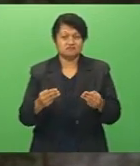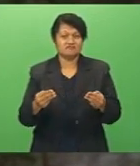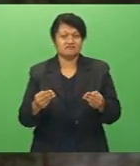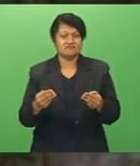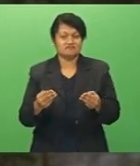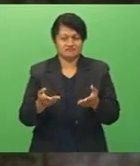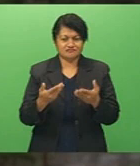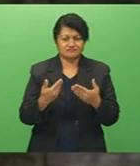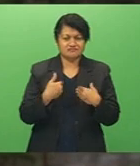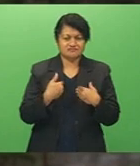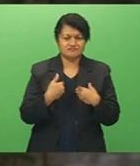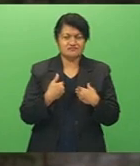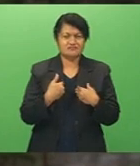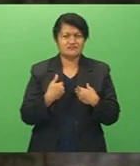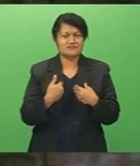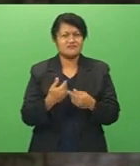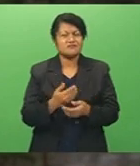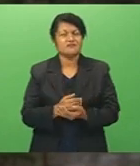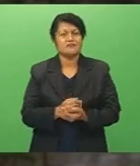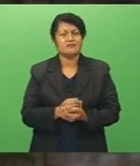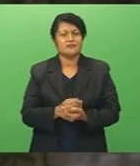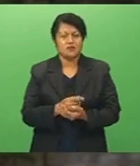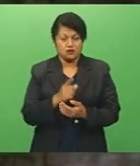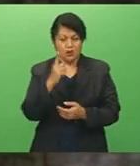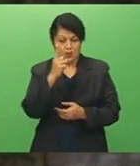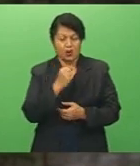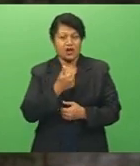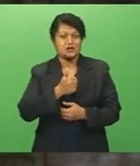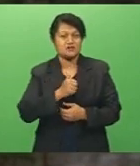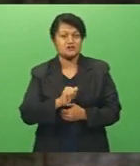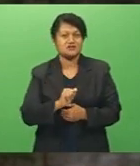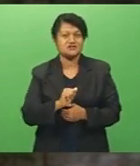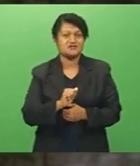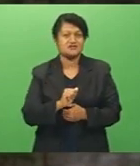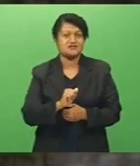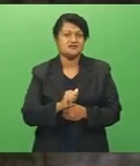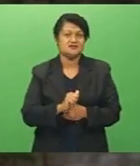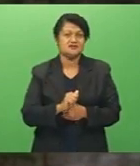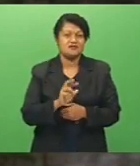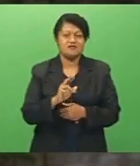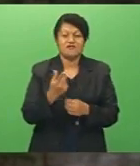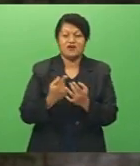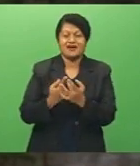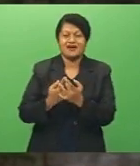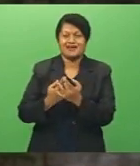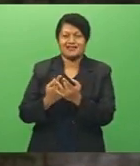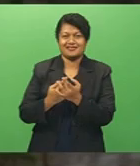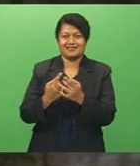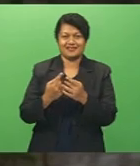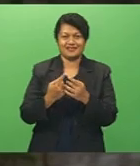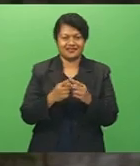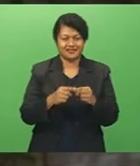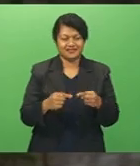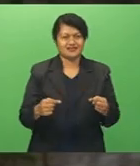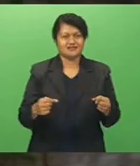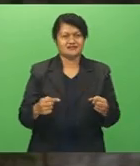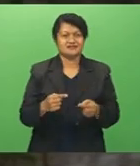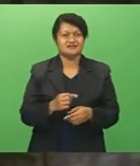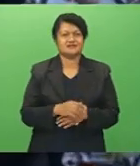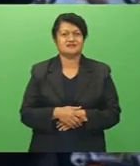river gravel and whatever, so we can use it for other purposes that is being